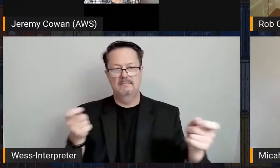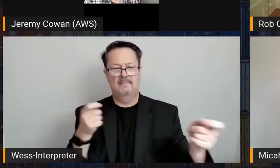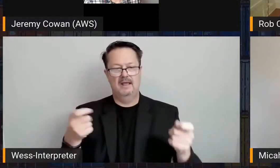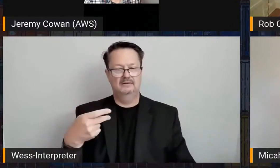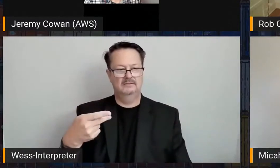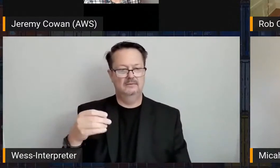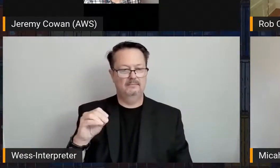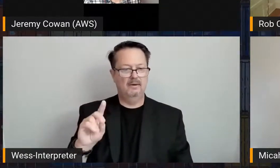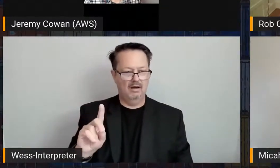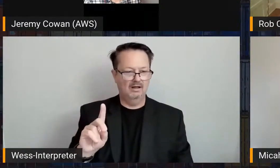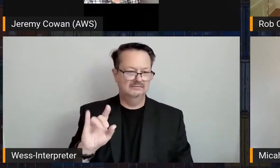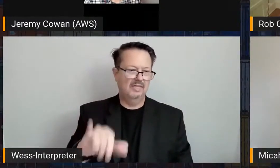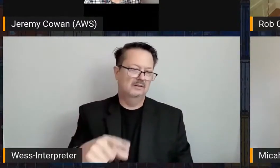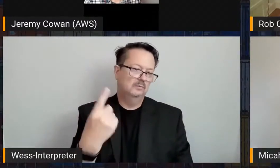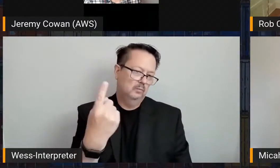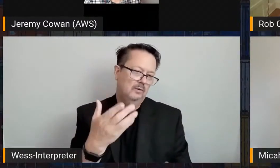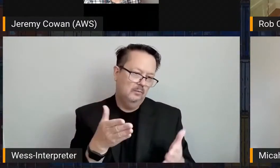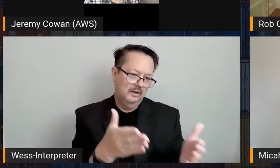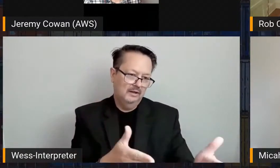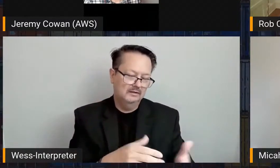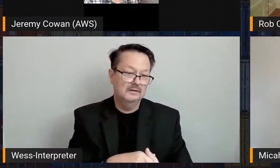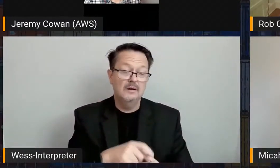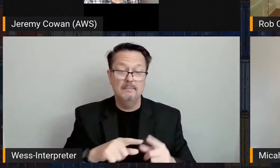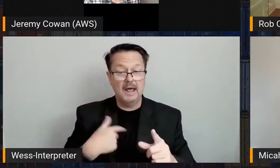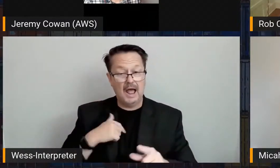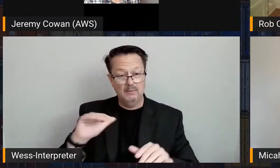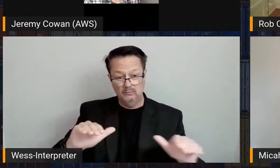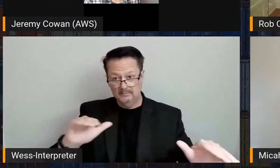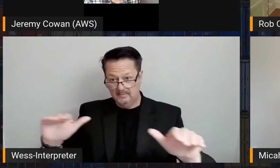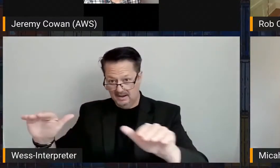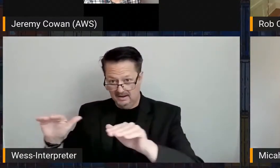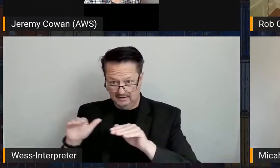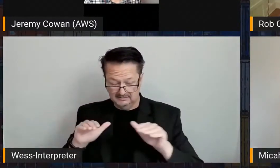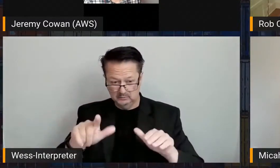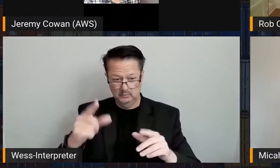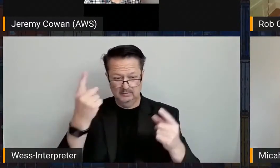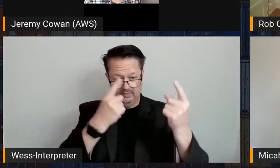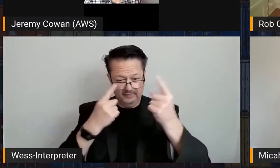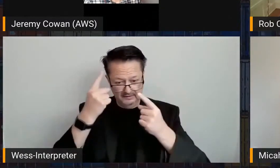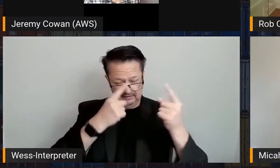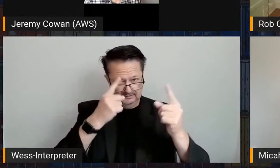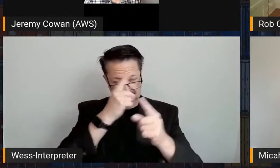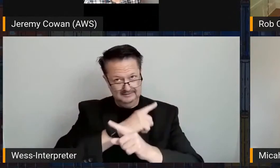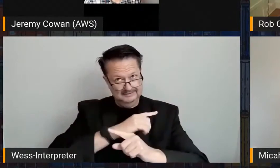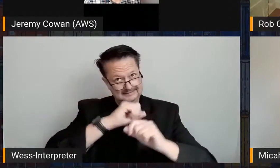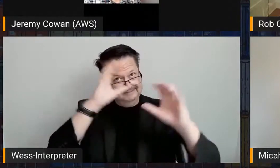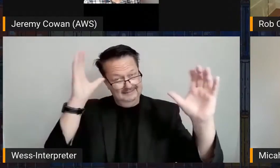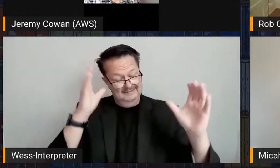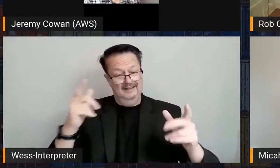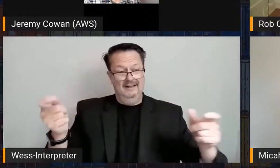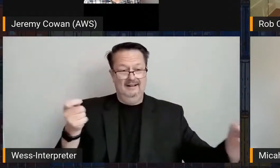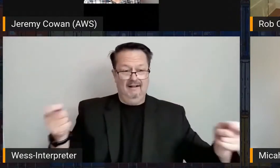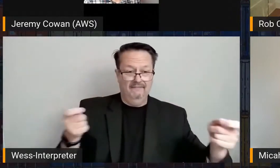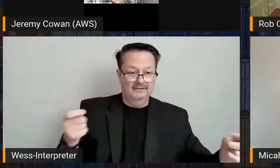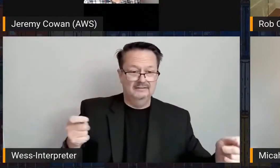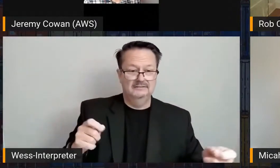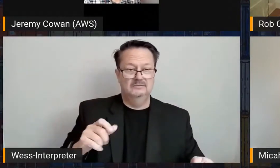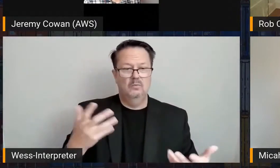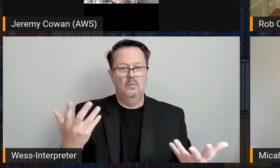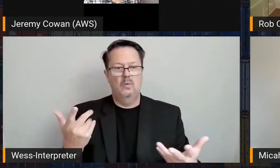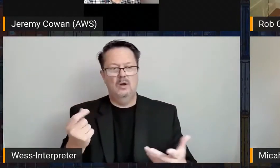way. But I would remind anyone, think about the governance and controls you have in your